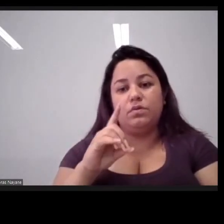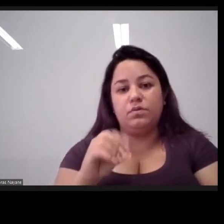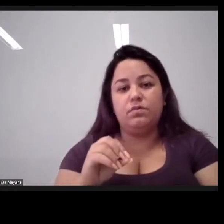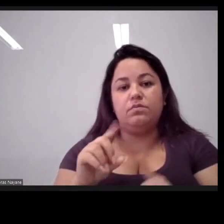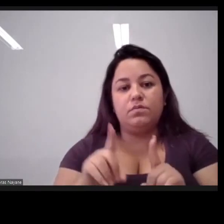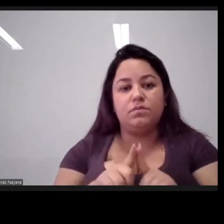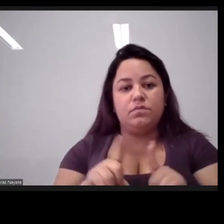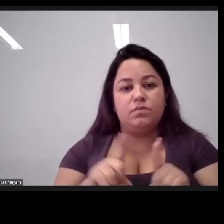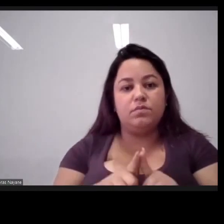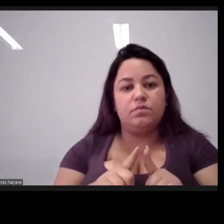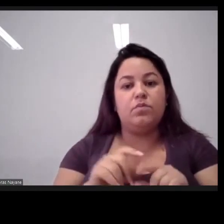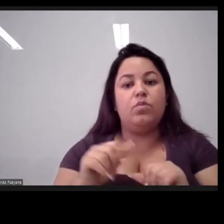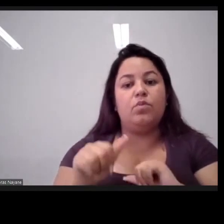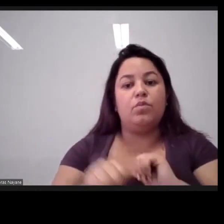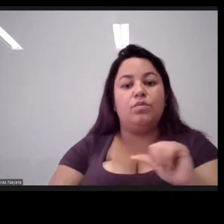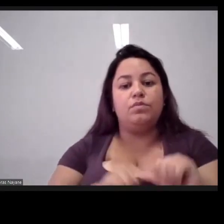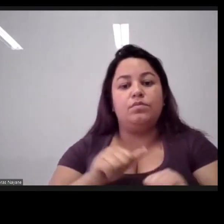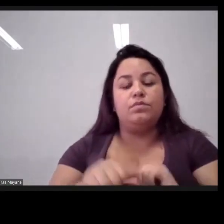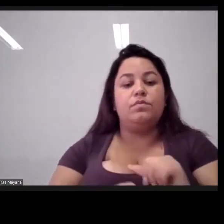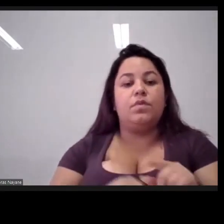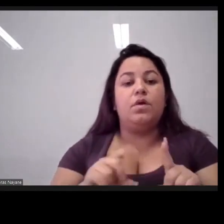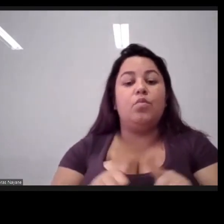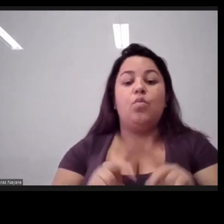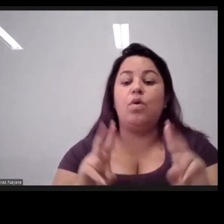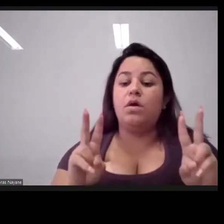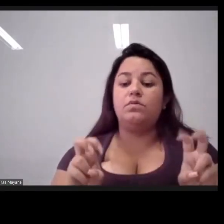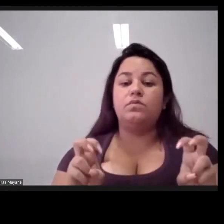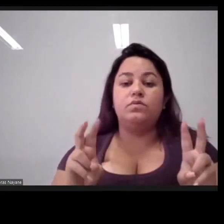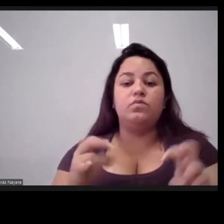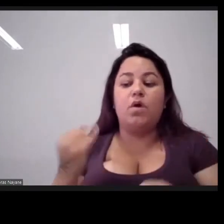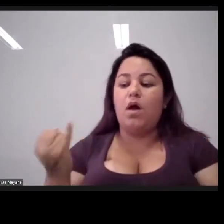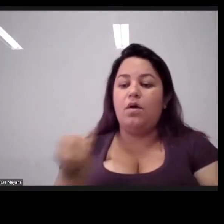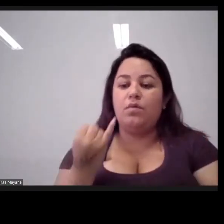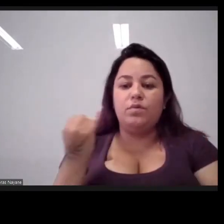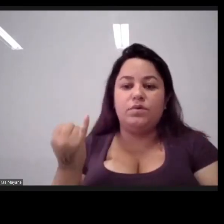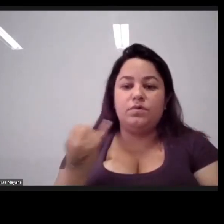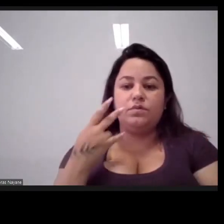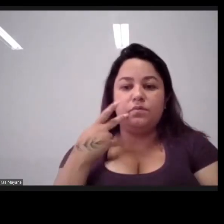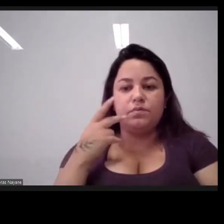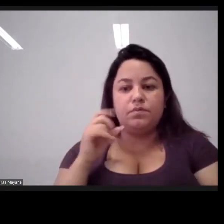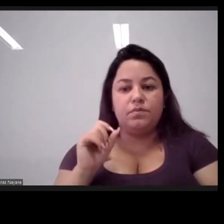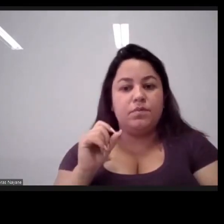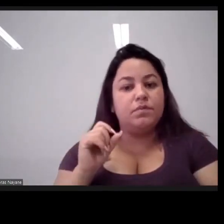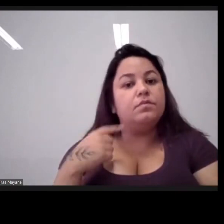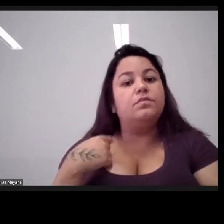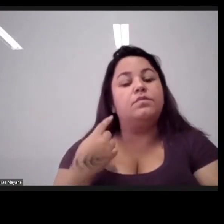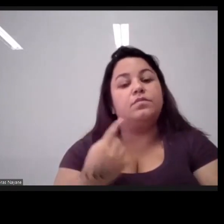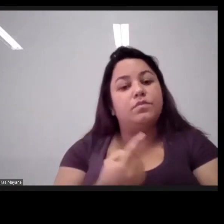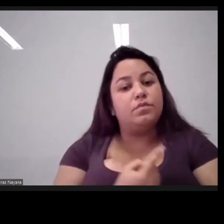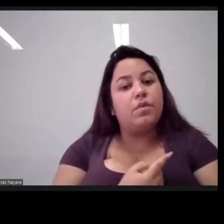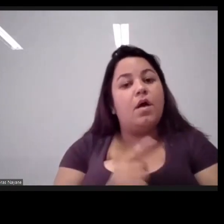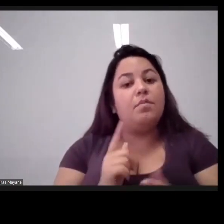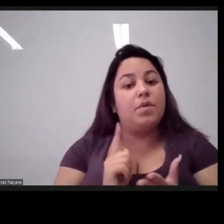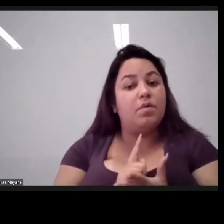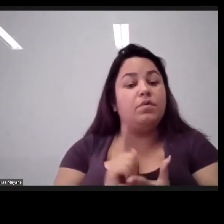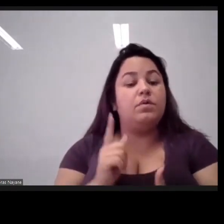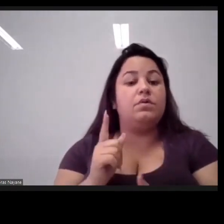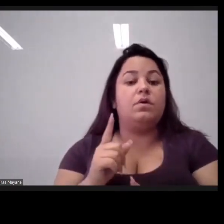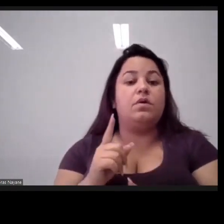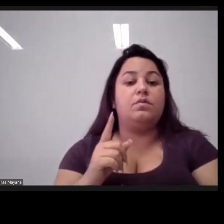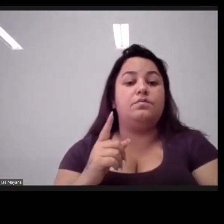big topic for us and for many others is the role that pensions can play in climate